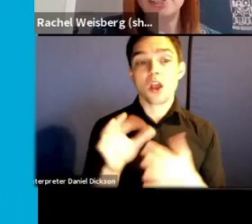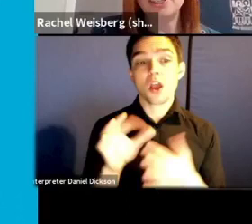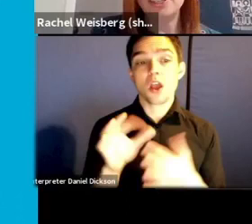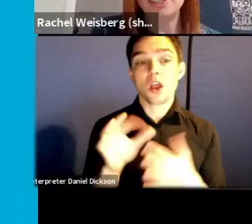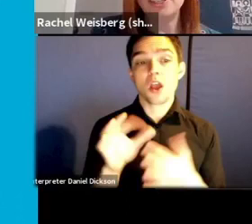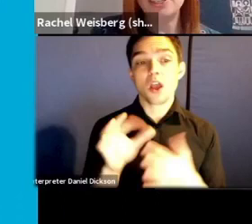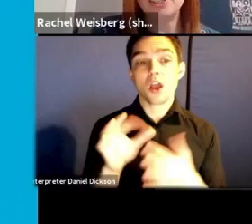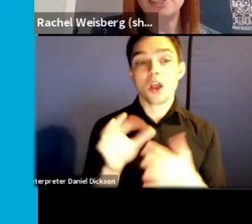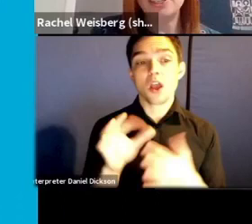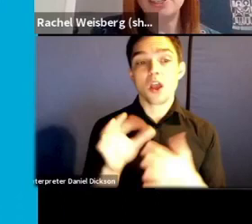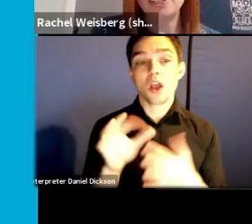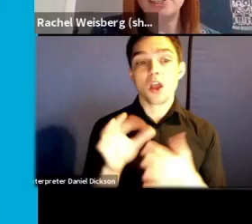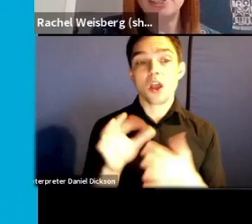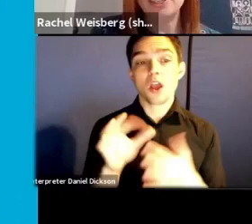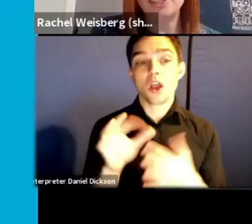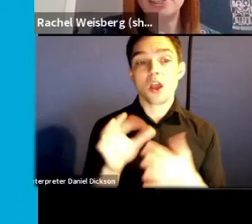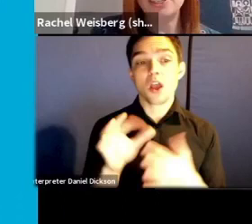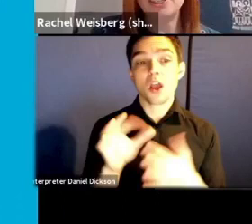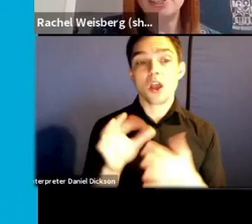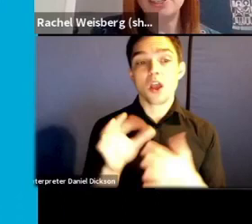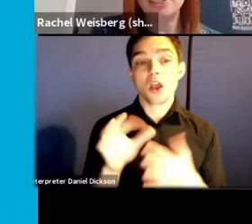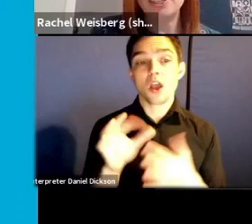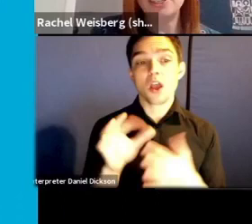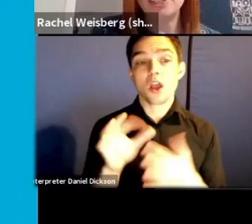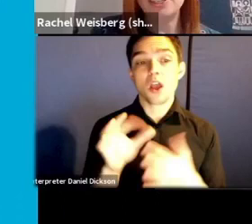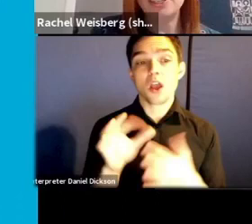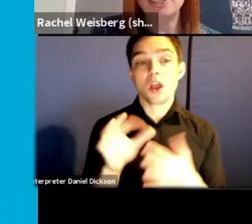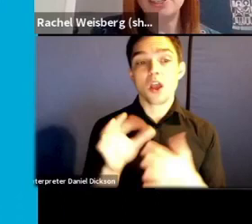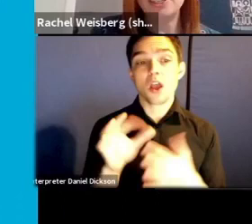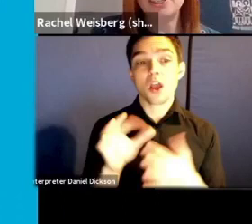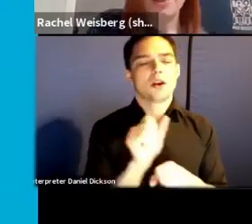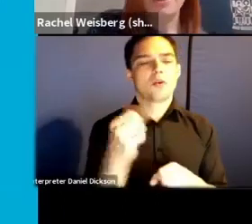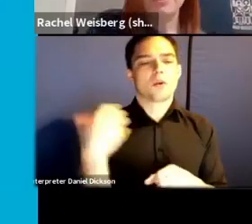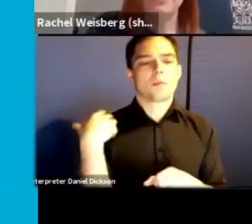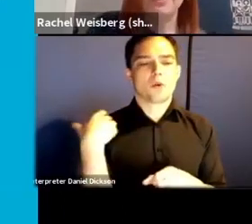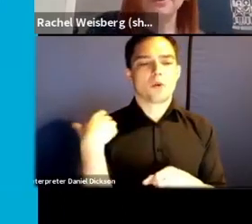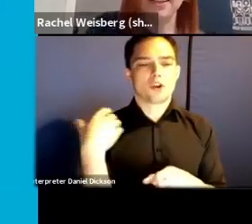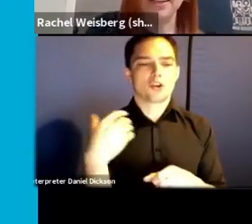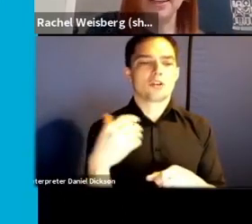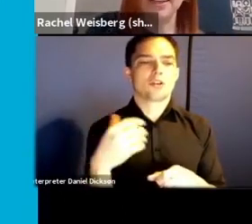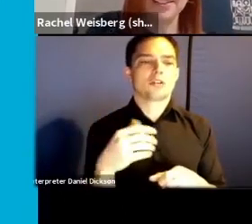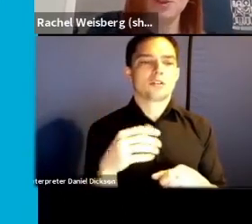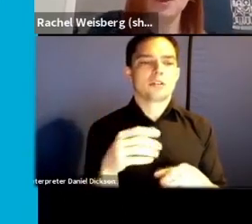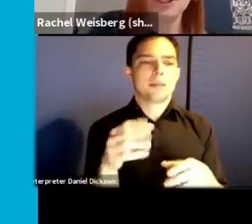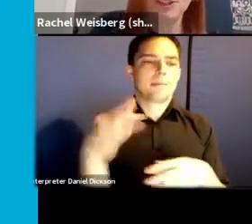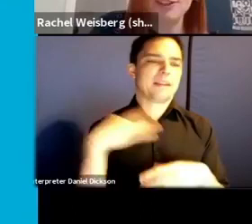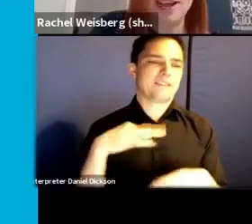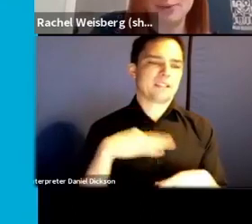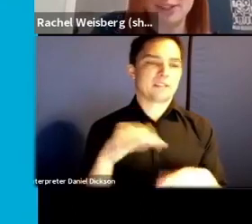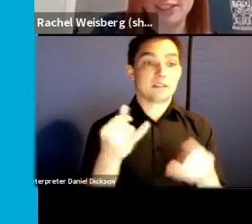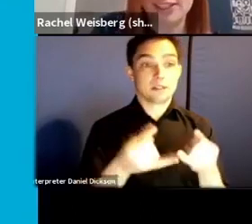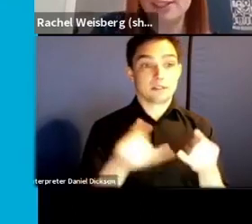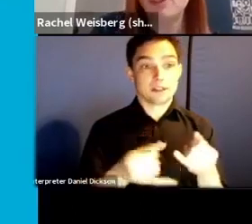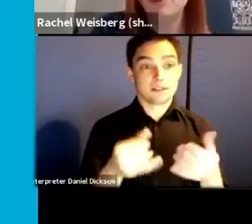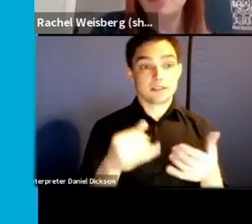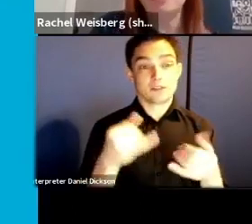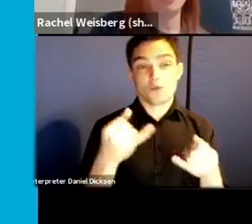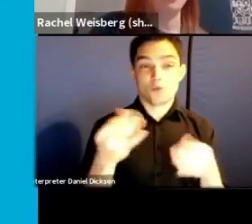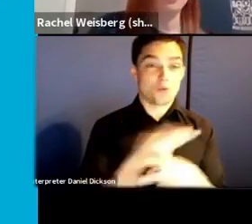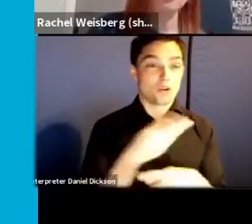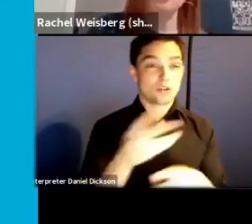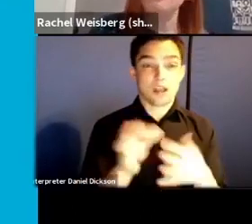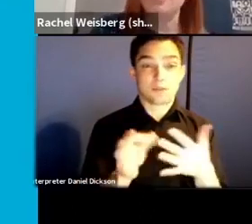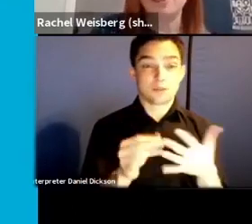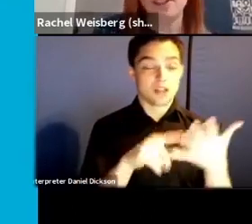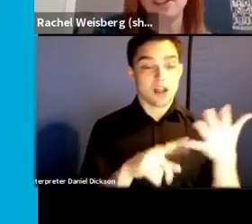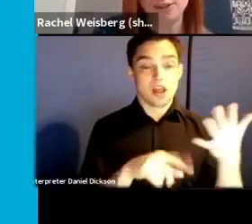look at other options like FMLA or employer benefits. And then finally, I'd say the worst of the options is if we're at the point